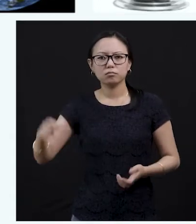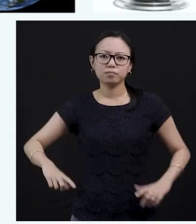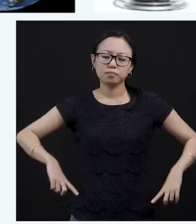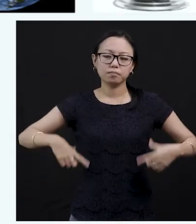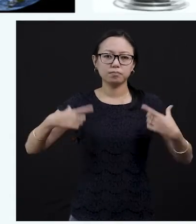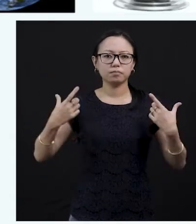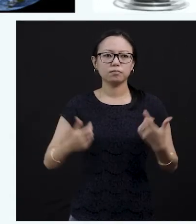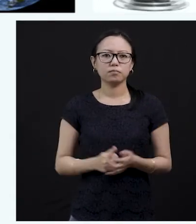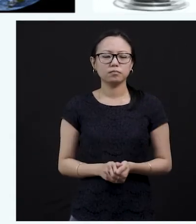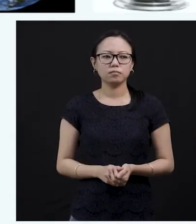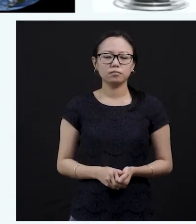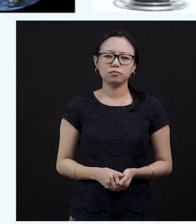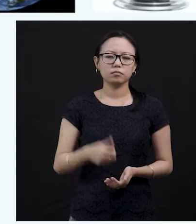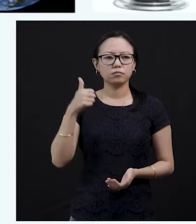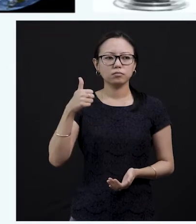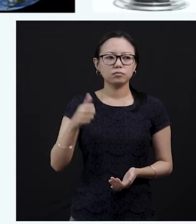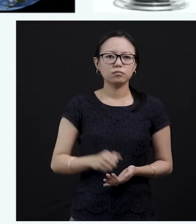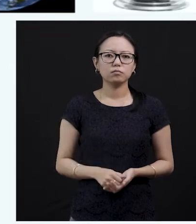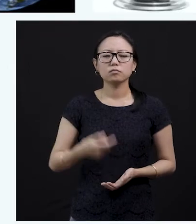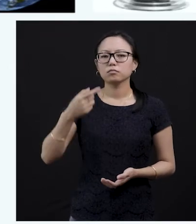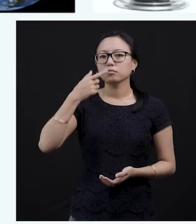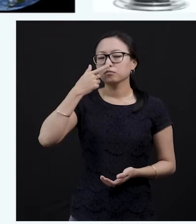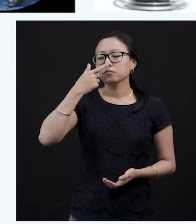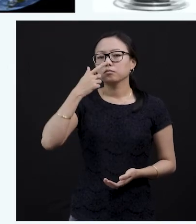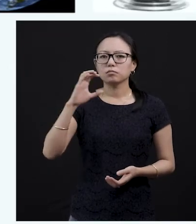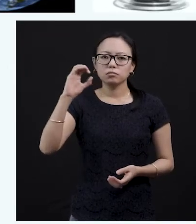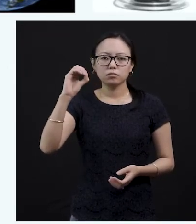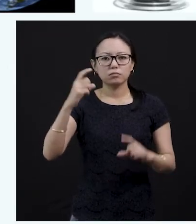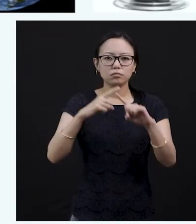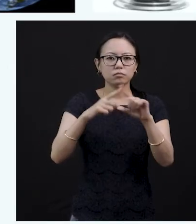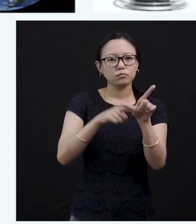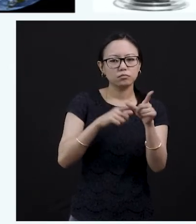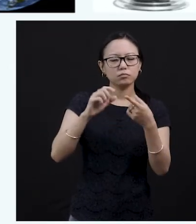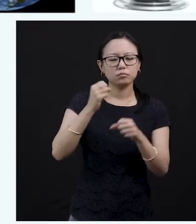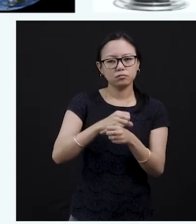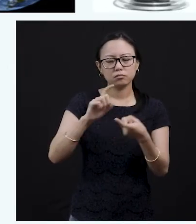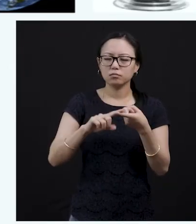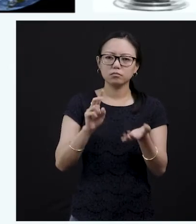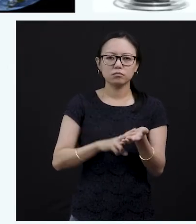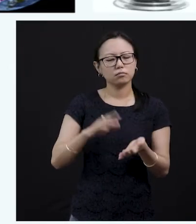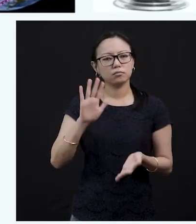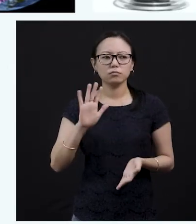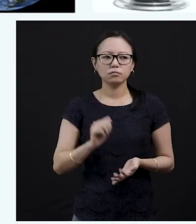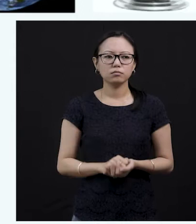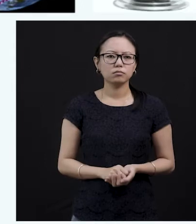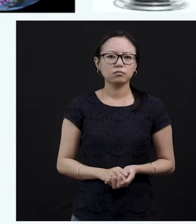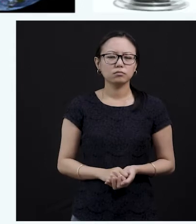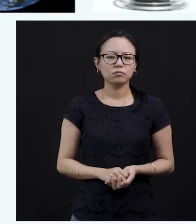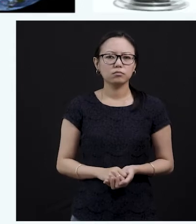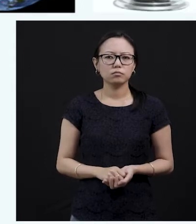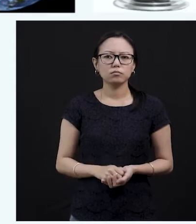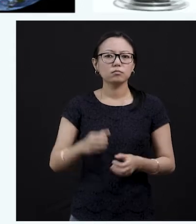is oxygen, which is available on Earth. Then I explained to you about the